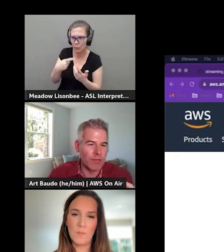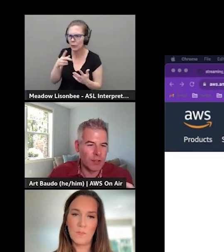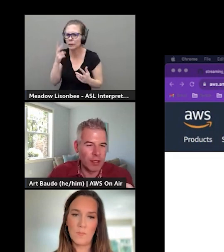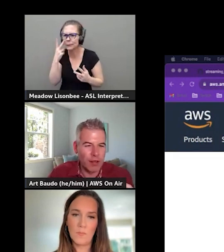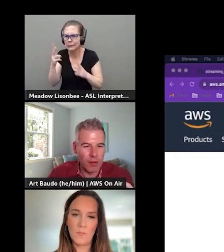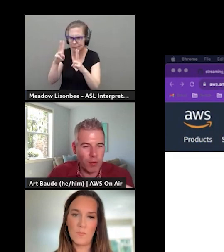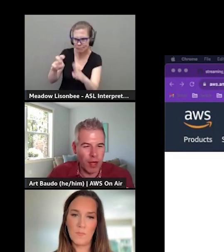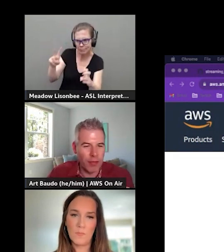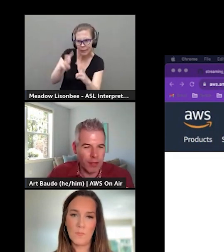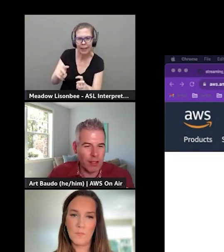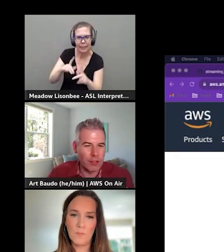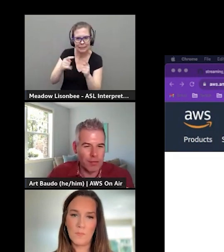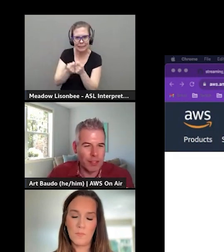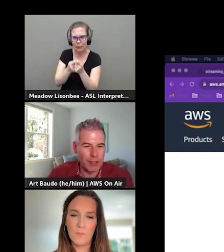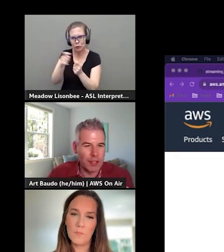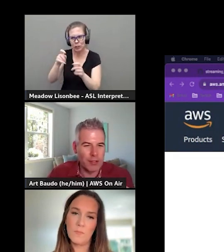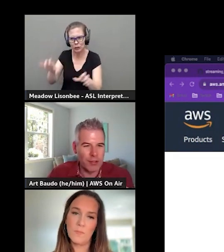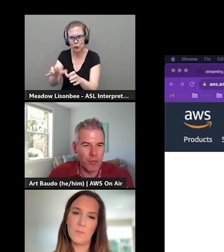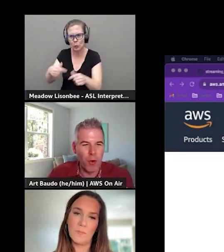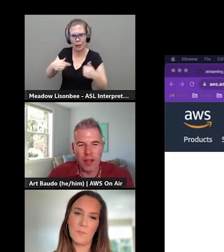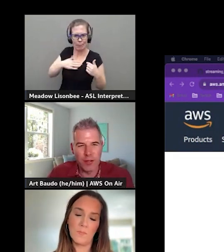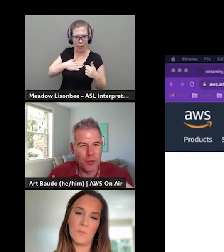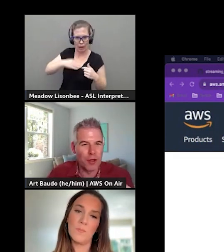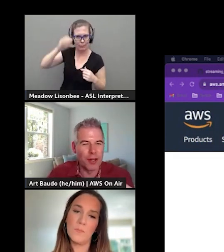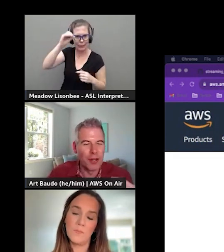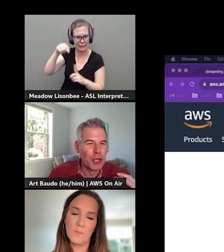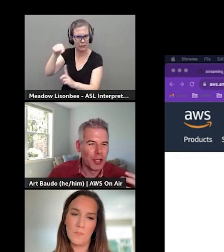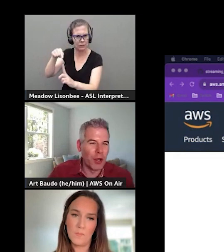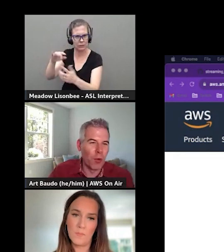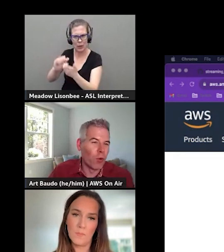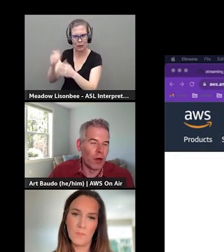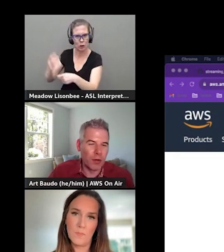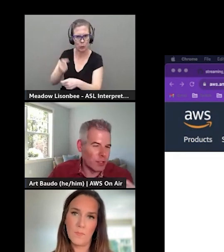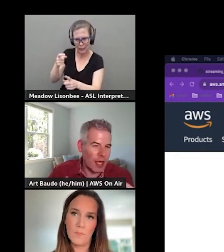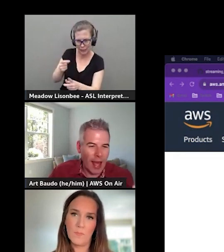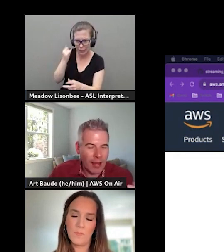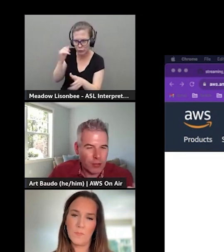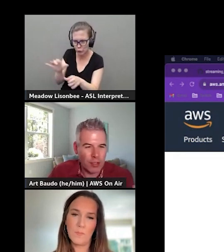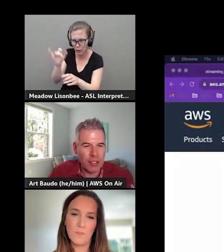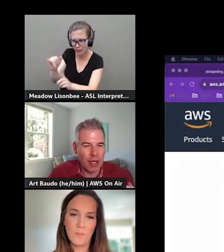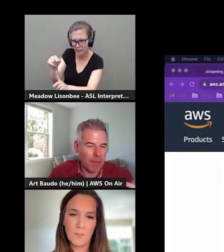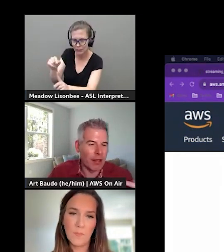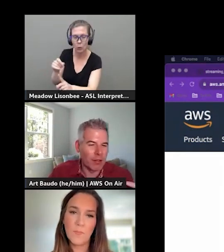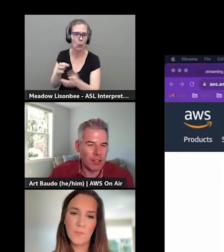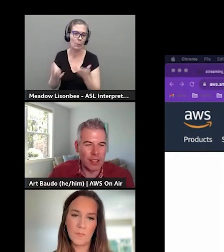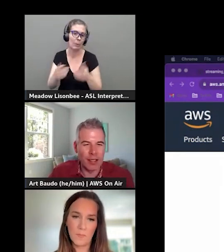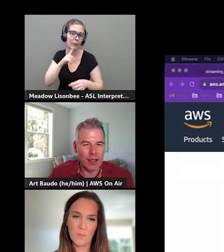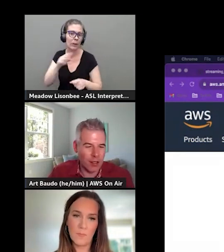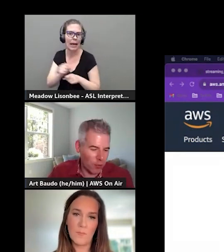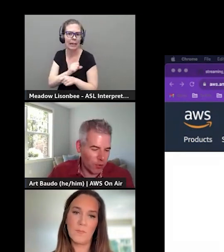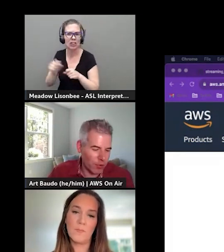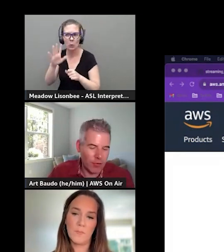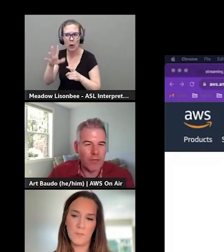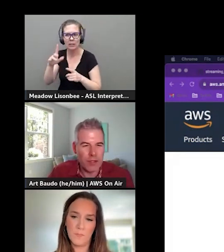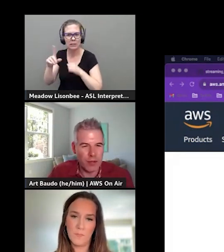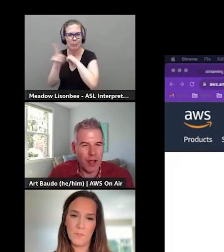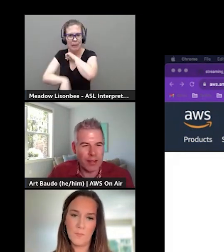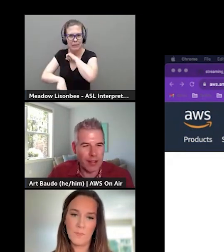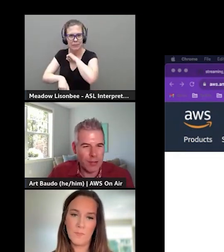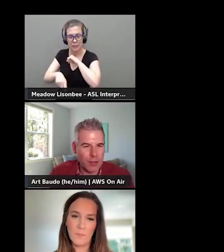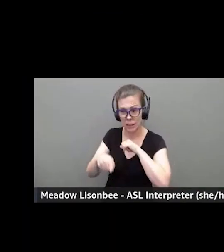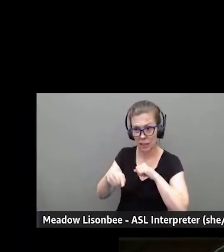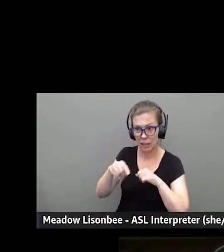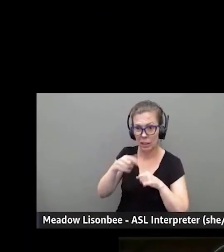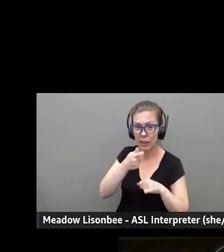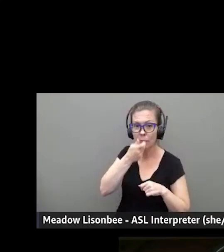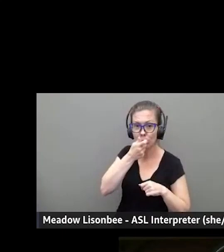should have done what I think they should be doing to have won, or, you know, or was that actually a penalty, you know, were the refs correct, that